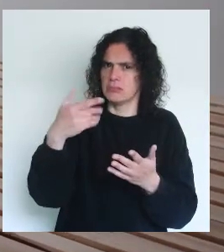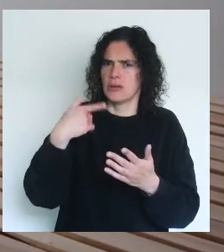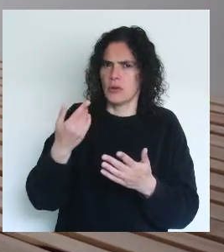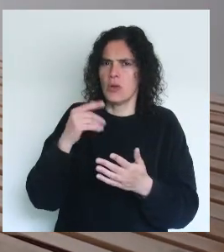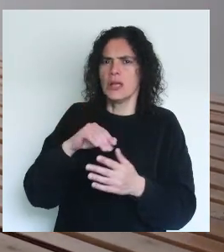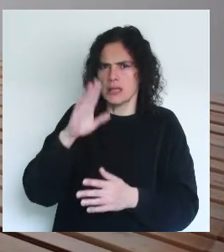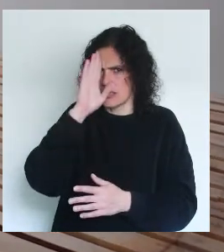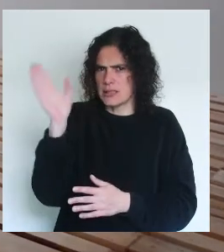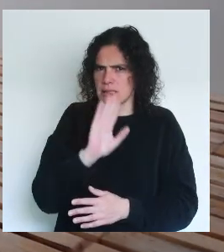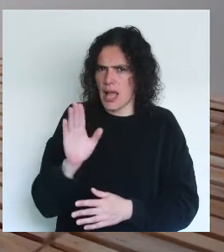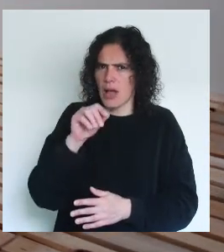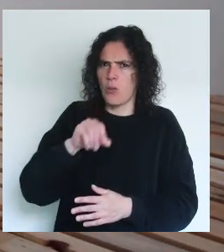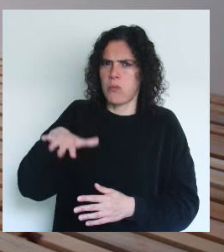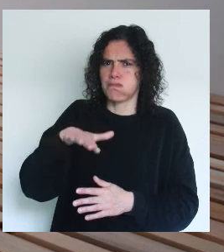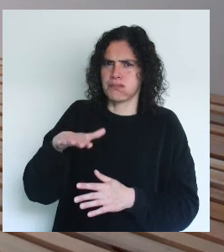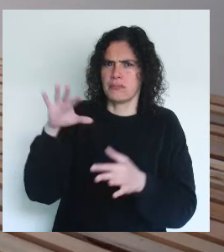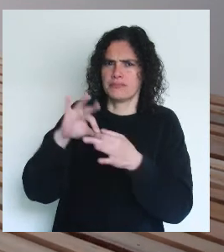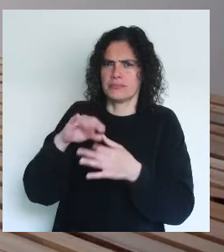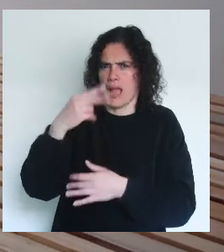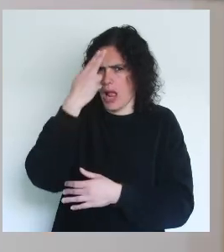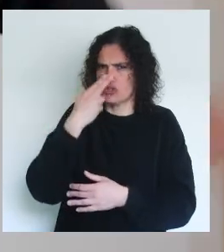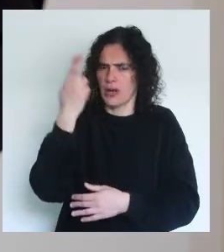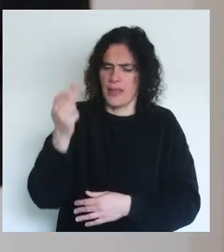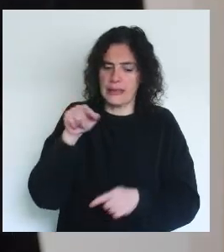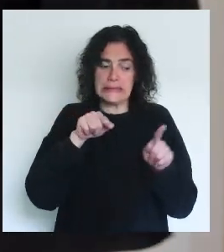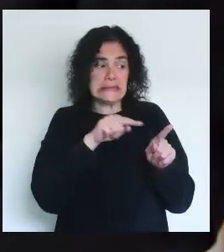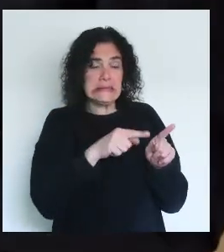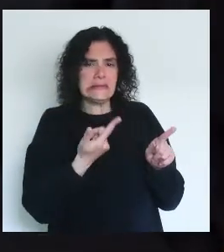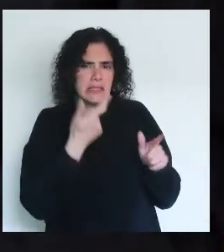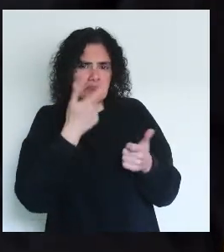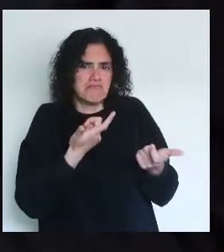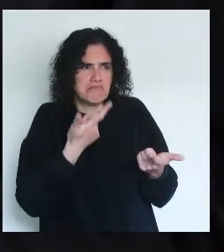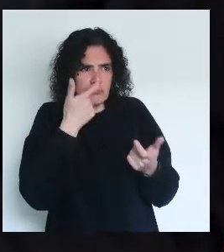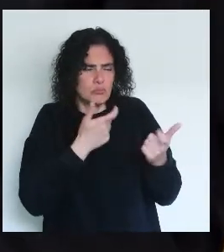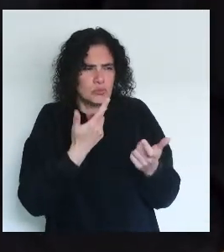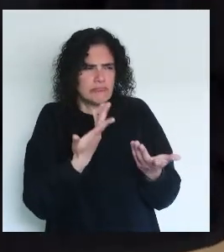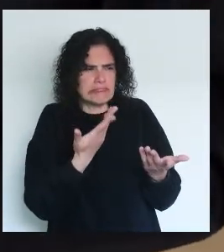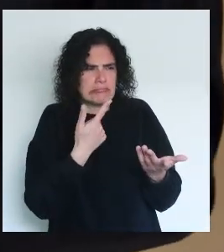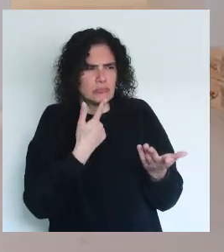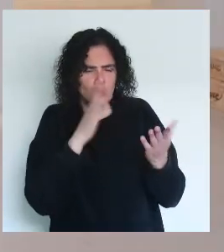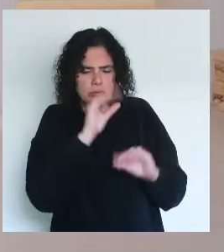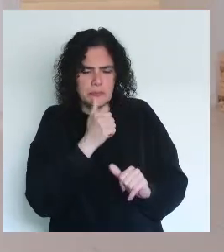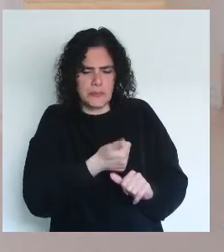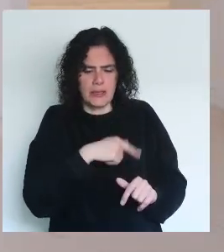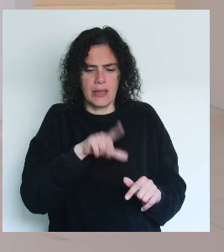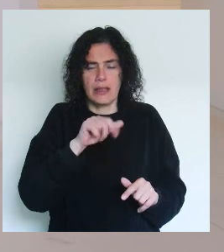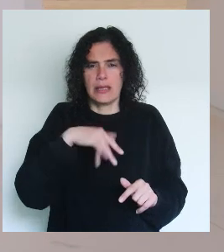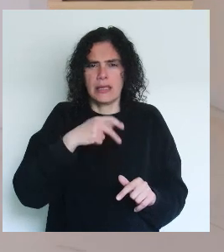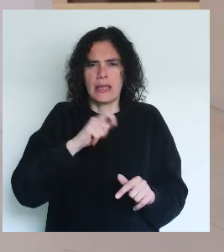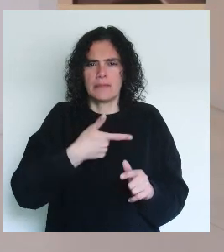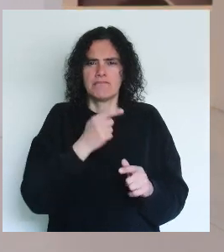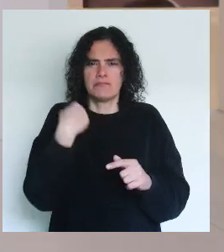very identified background in art history. Here you have something totally ambiguous. Lynette